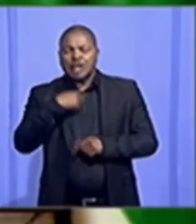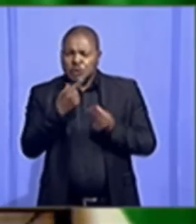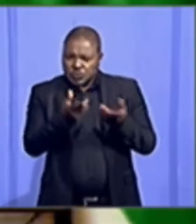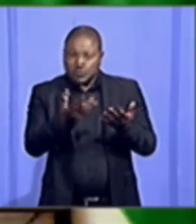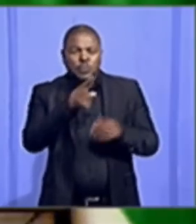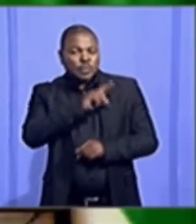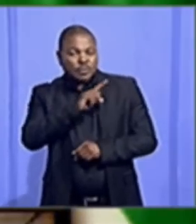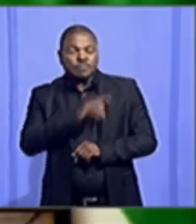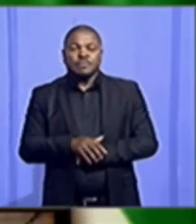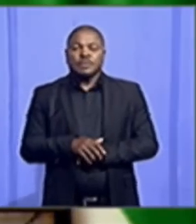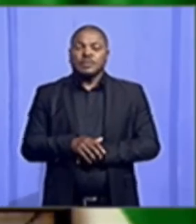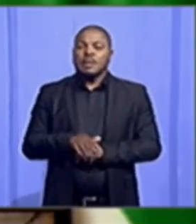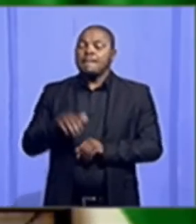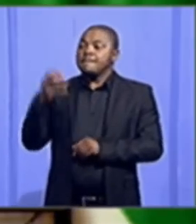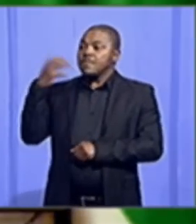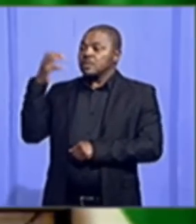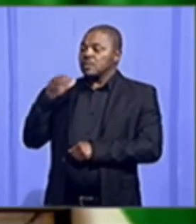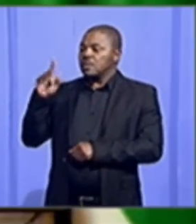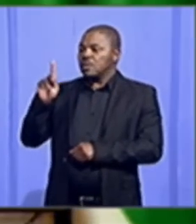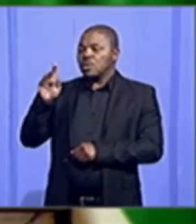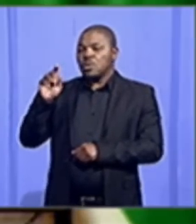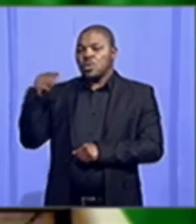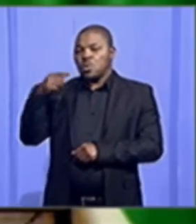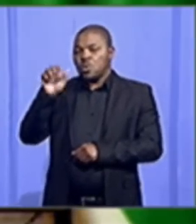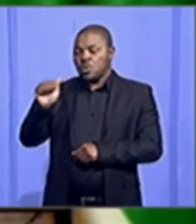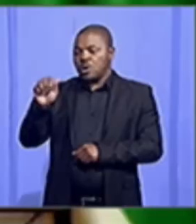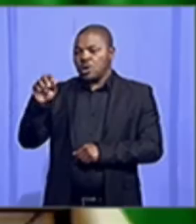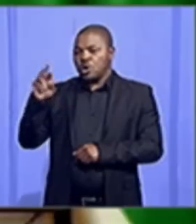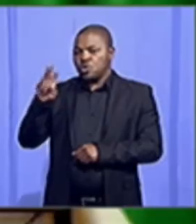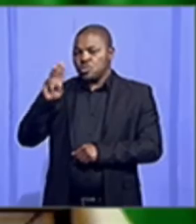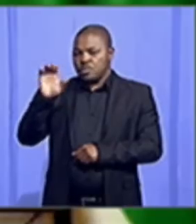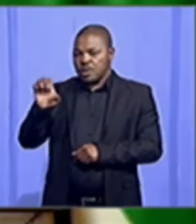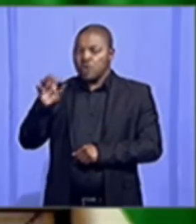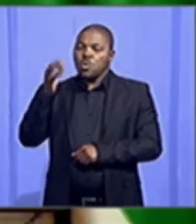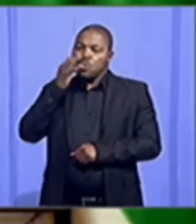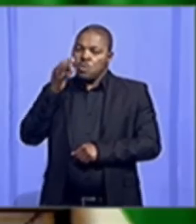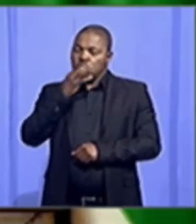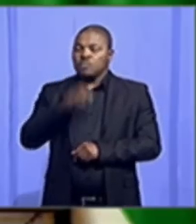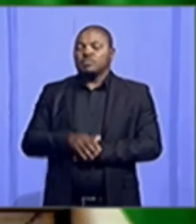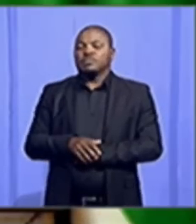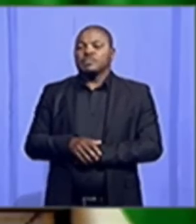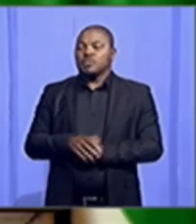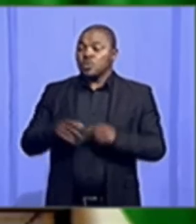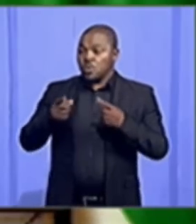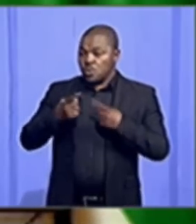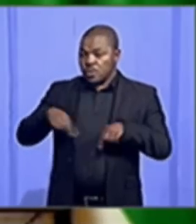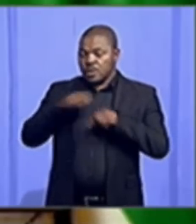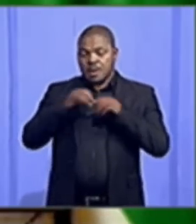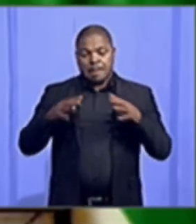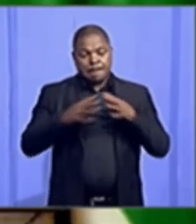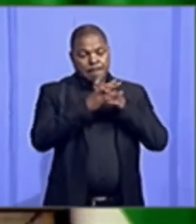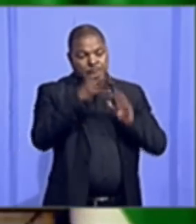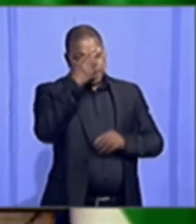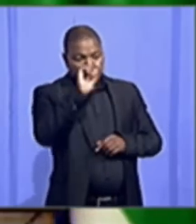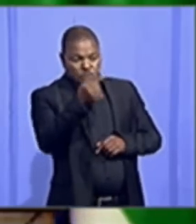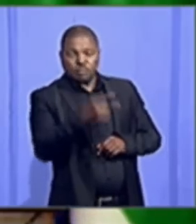because, as Minister Gwahube was saying right at the beginning, we are building not only a unity government,